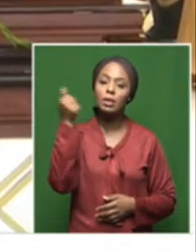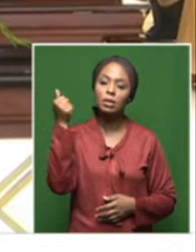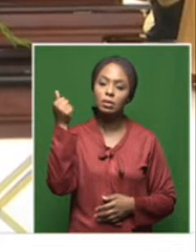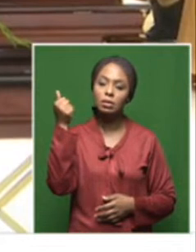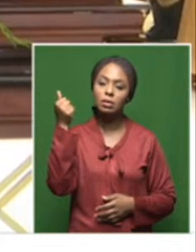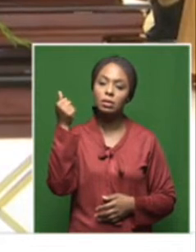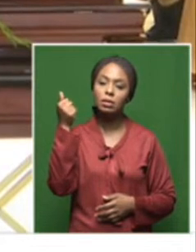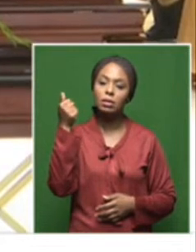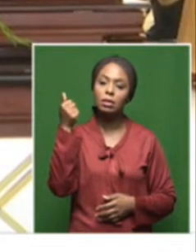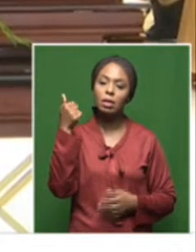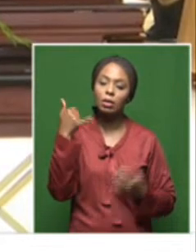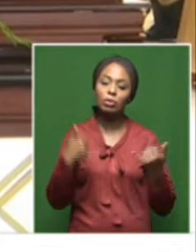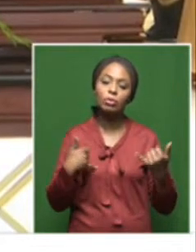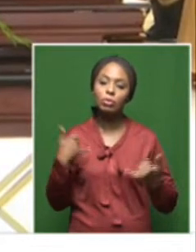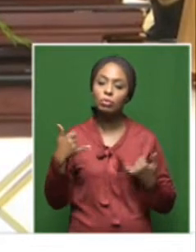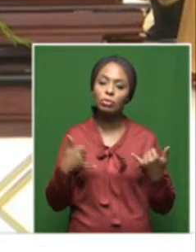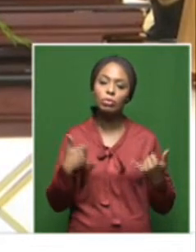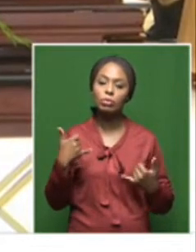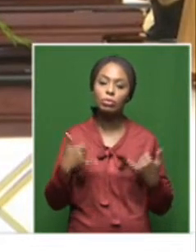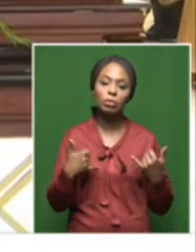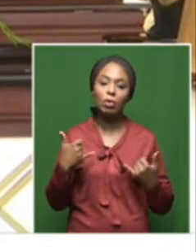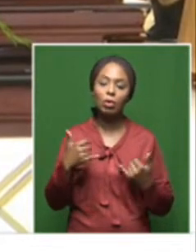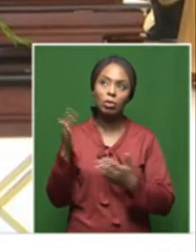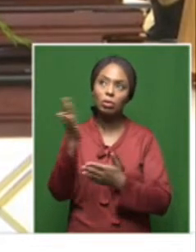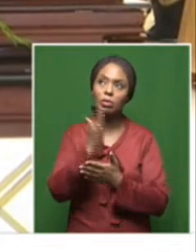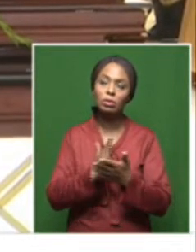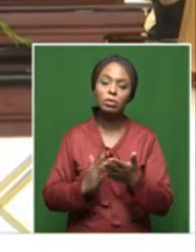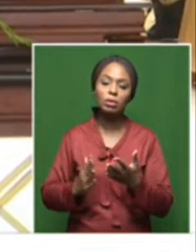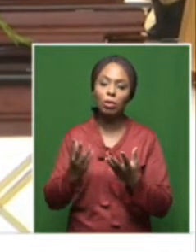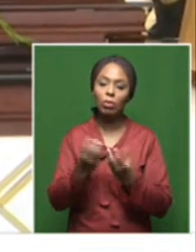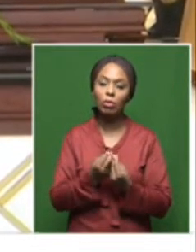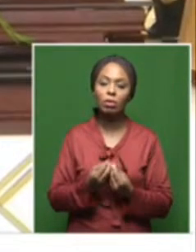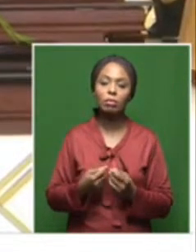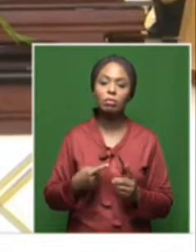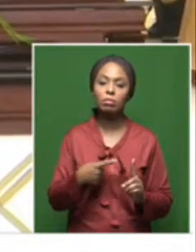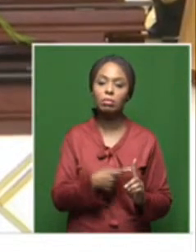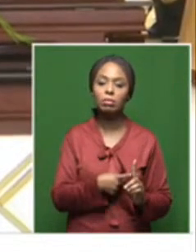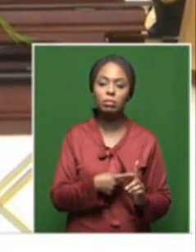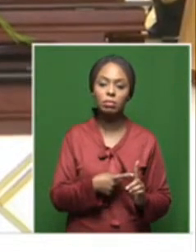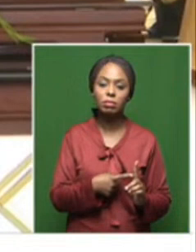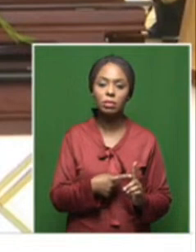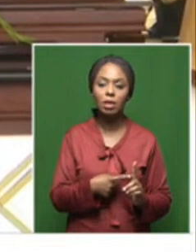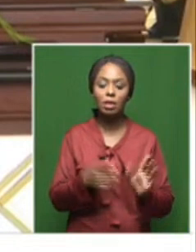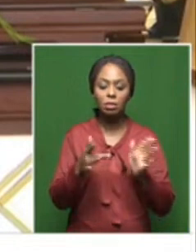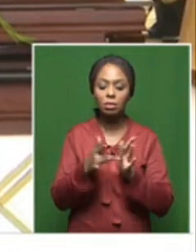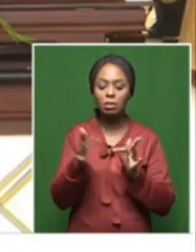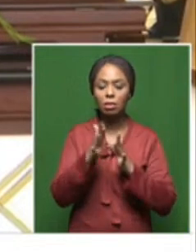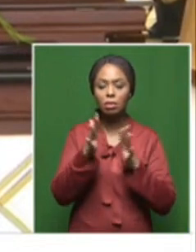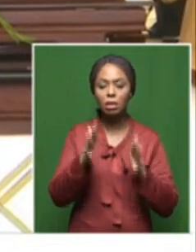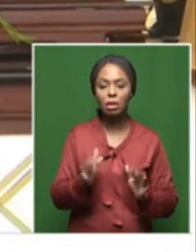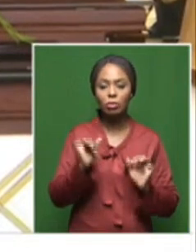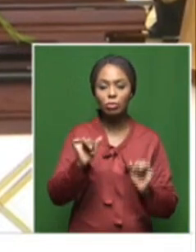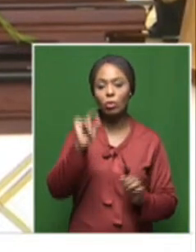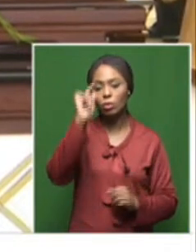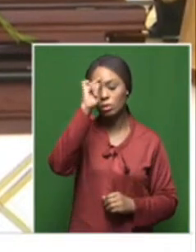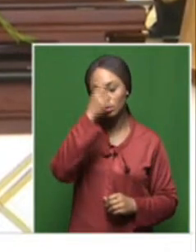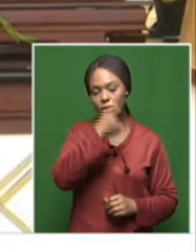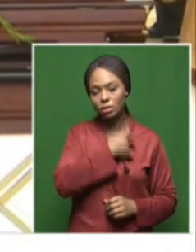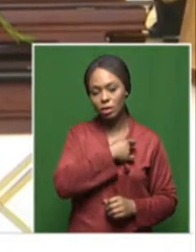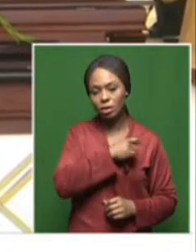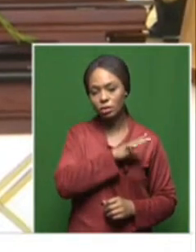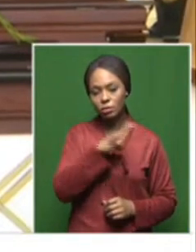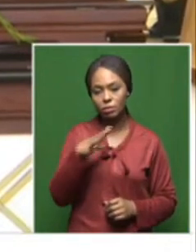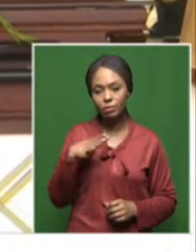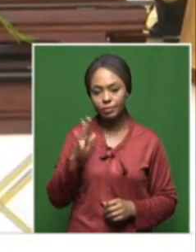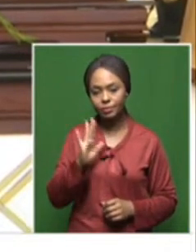joy of his resurrection. Just as through our Lord Jesus Christ, your Son, who is the man through the agency of the Holy